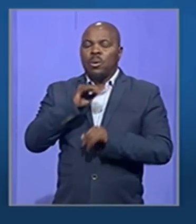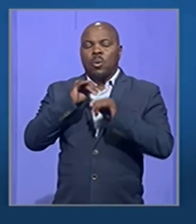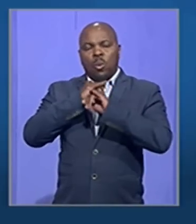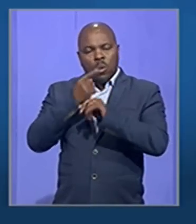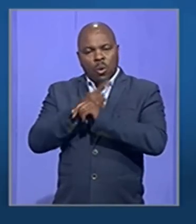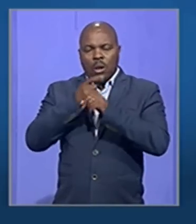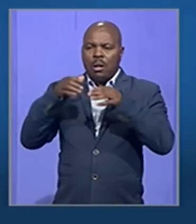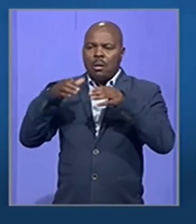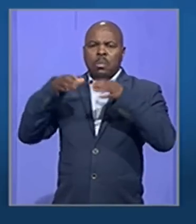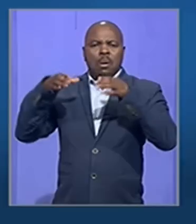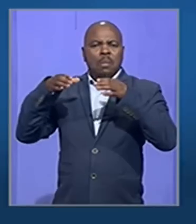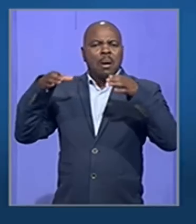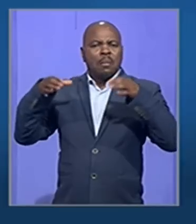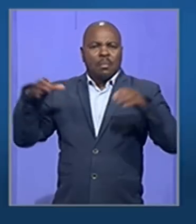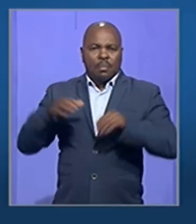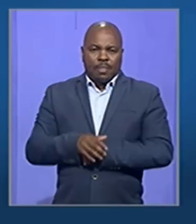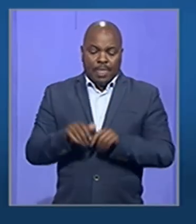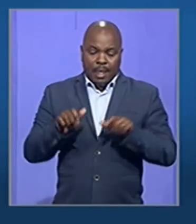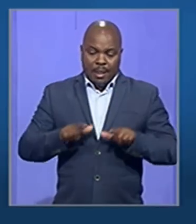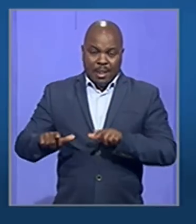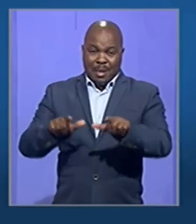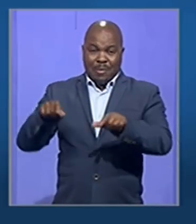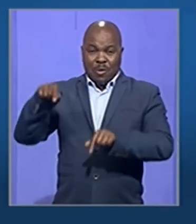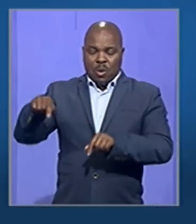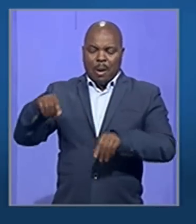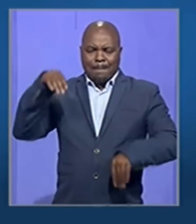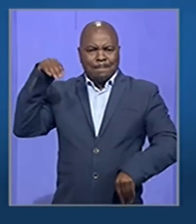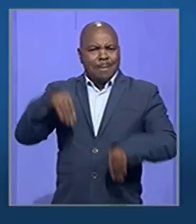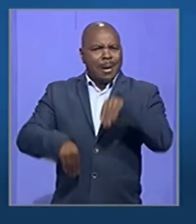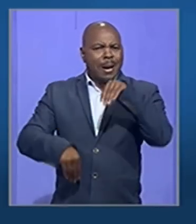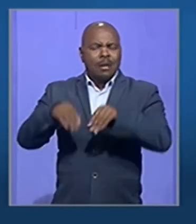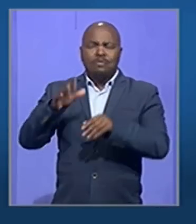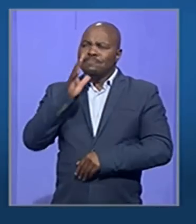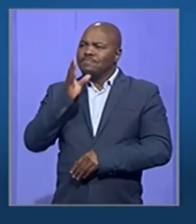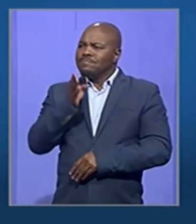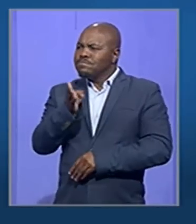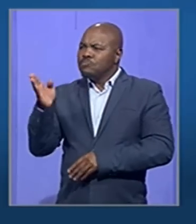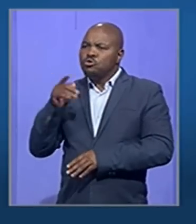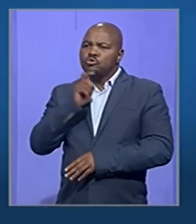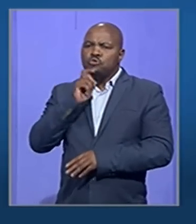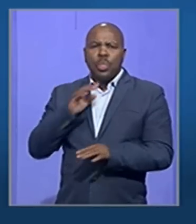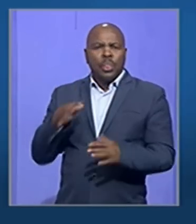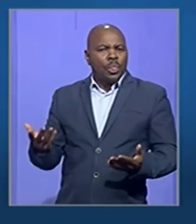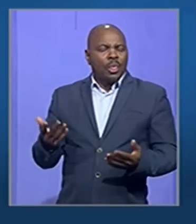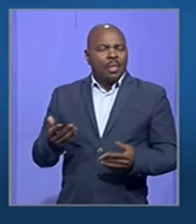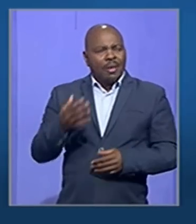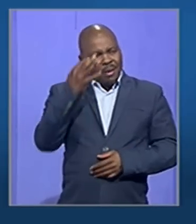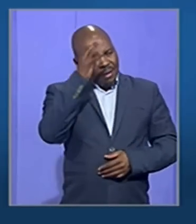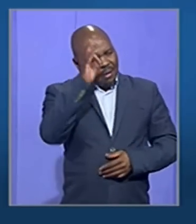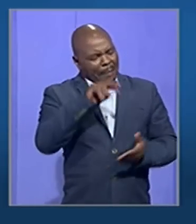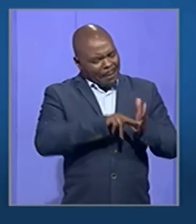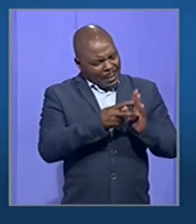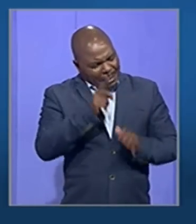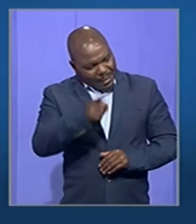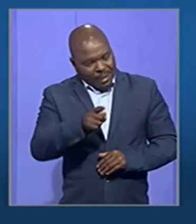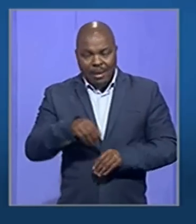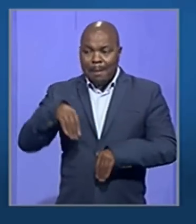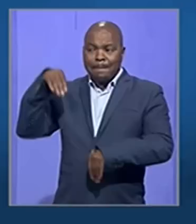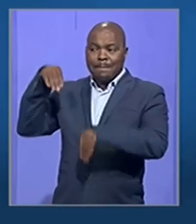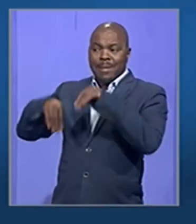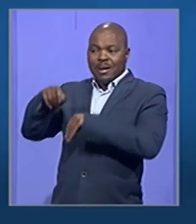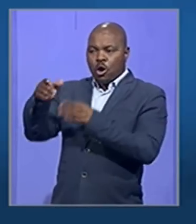di golela godimo. Ka Limpopo go tletše meepo yeo e sa šomego, mmušo nke o loge leano la gore meepo